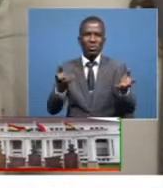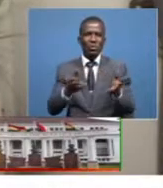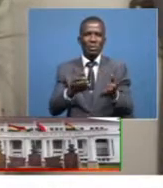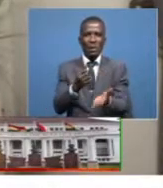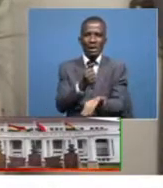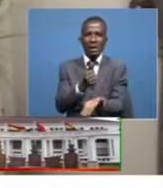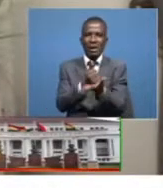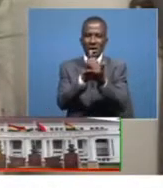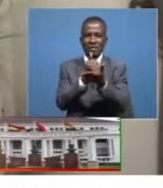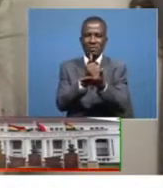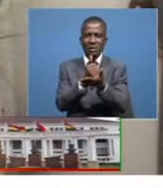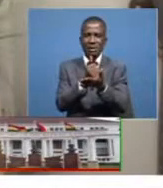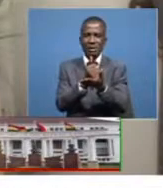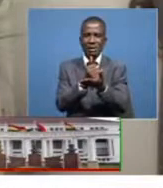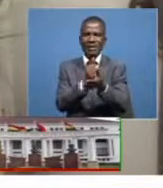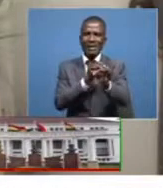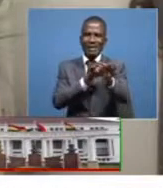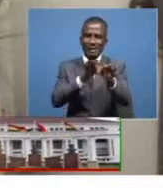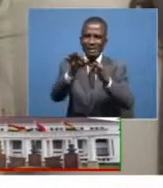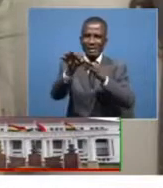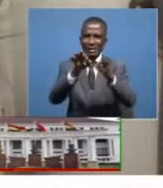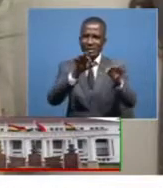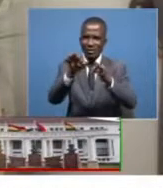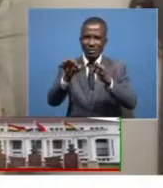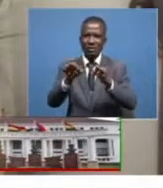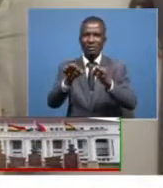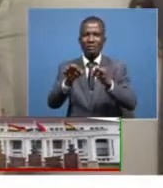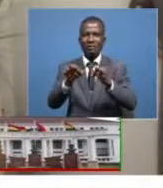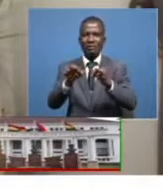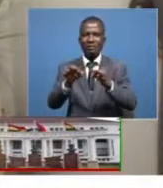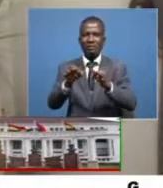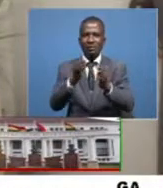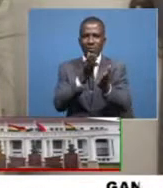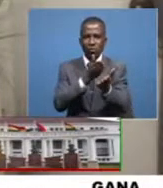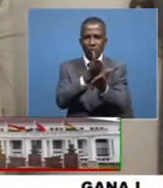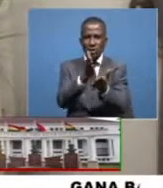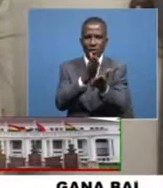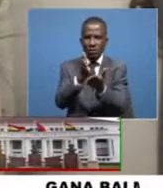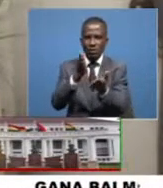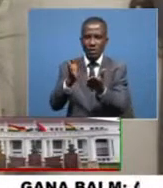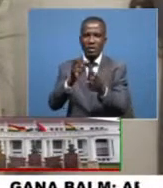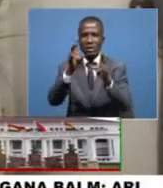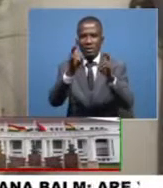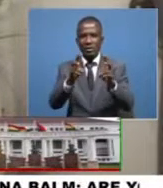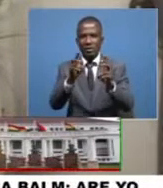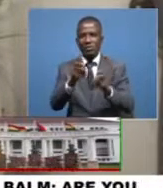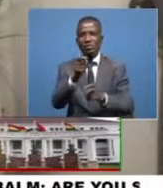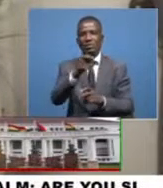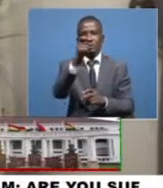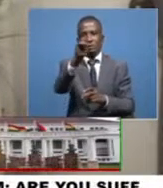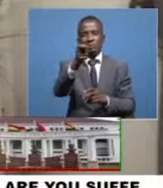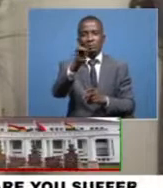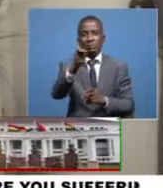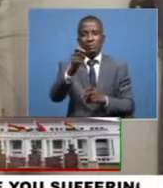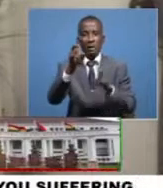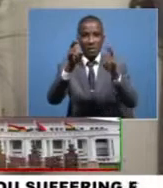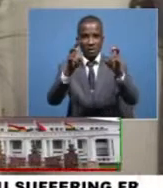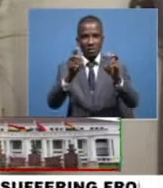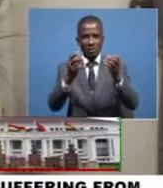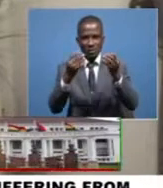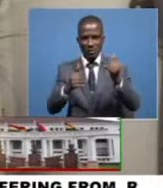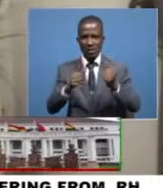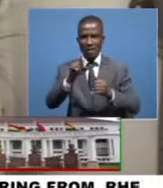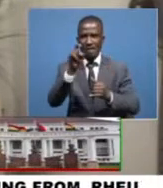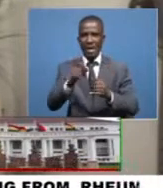you substantiate the pleadings that you would have made at the beginning of the case in the petition. So there has to be